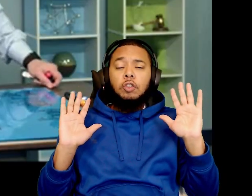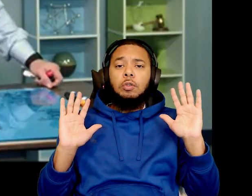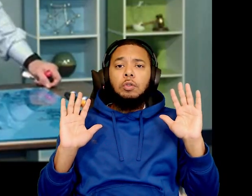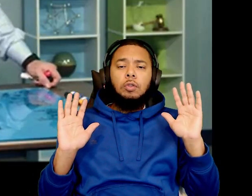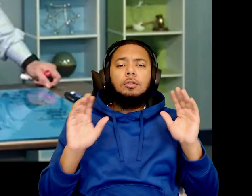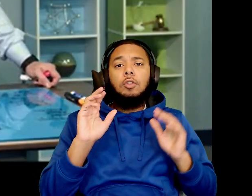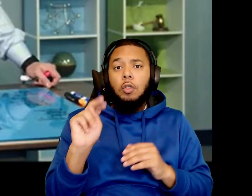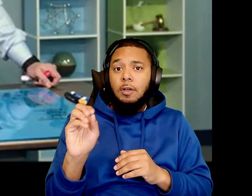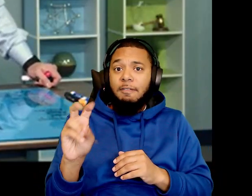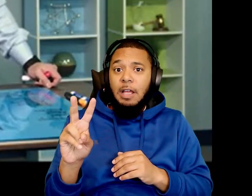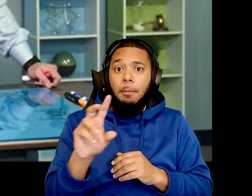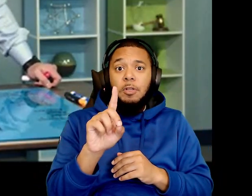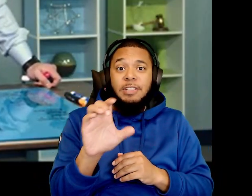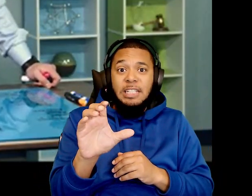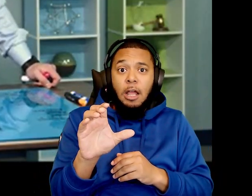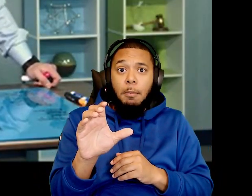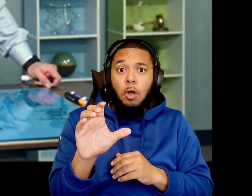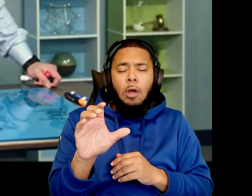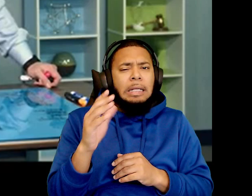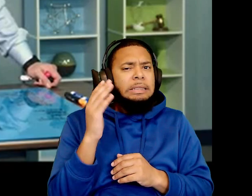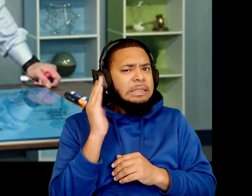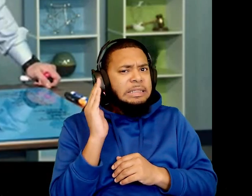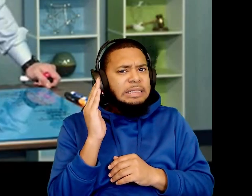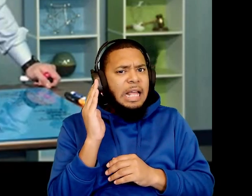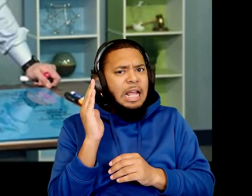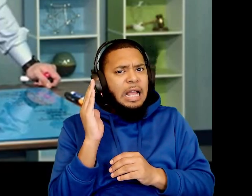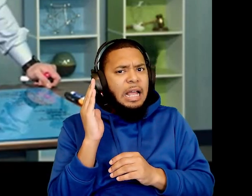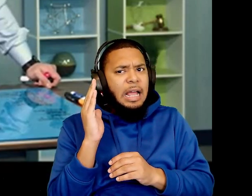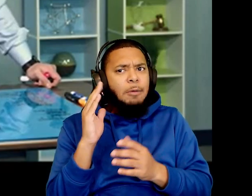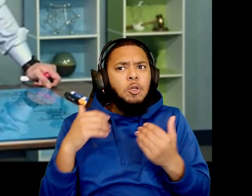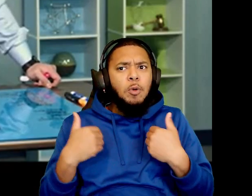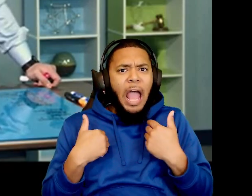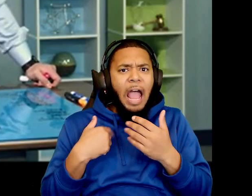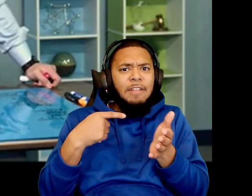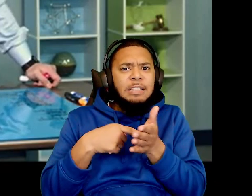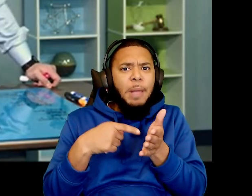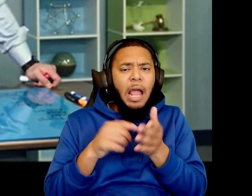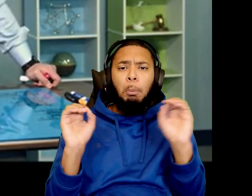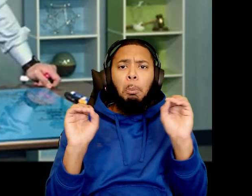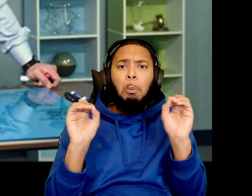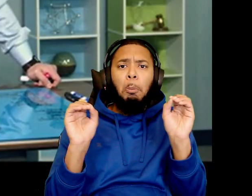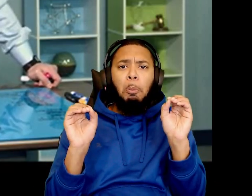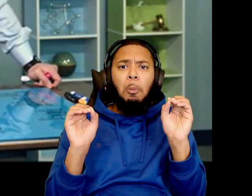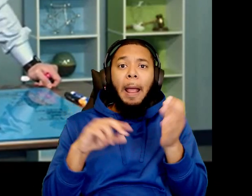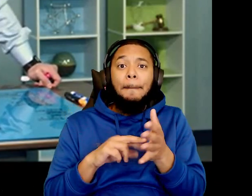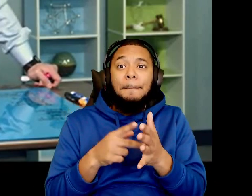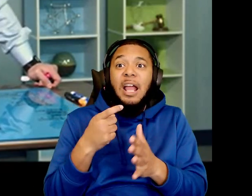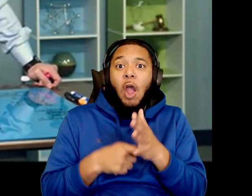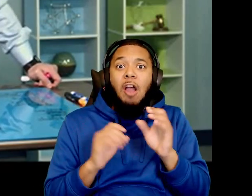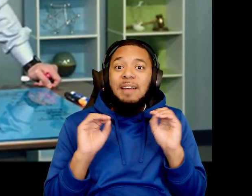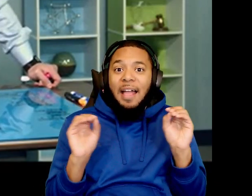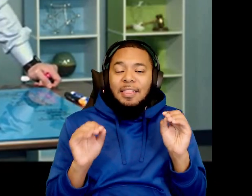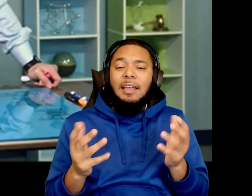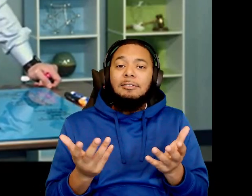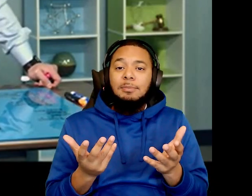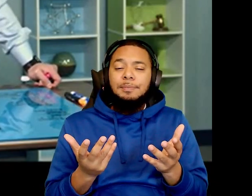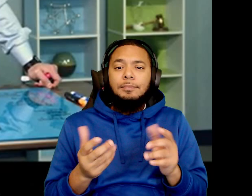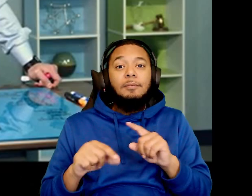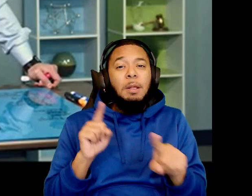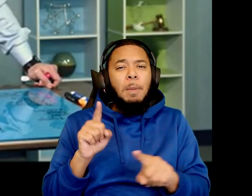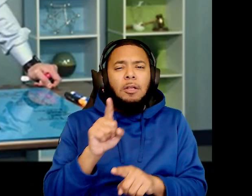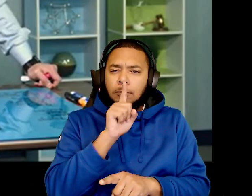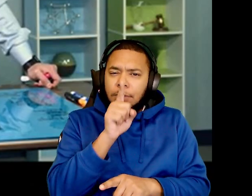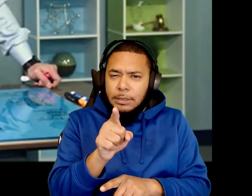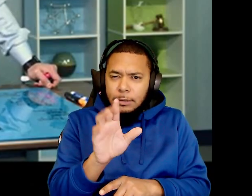and December, it's going to appear as if those are $0 expenses, that they just didn't cost you anything. But the